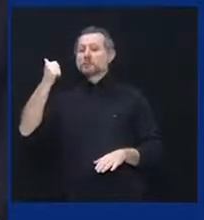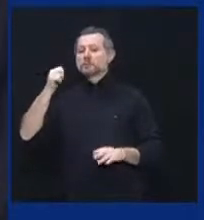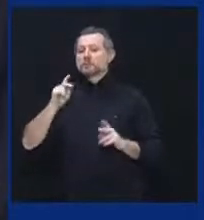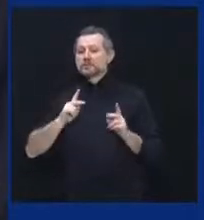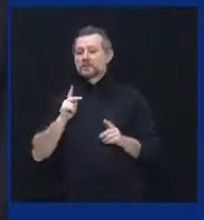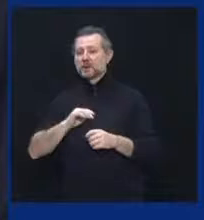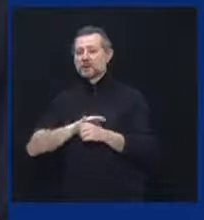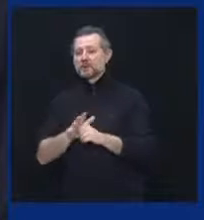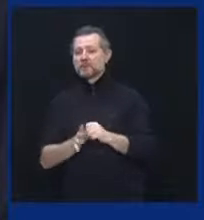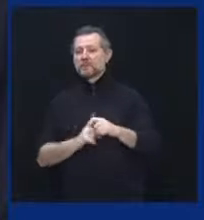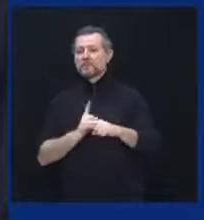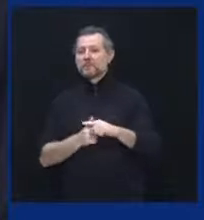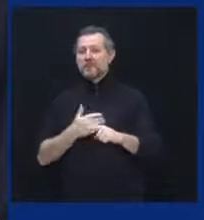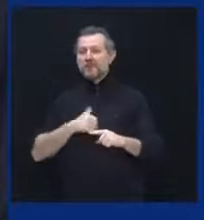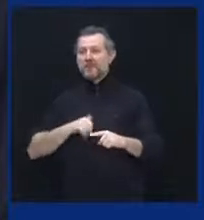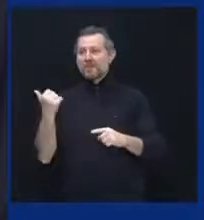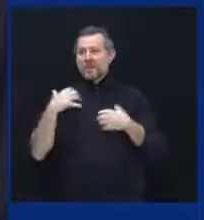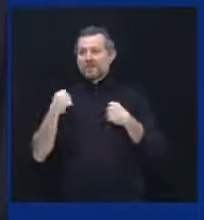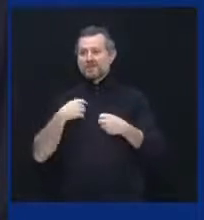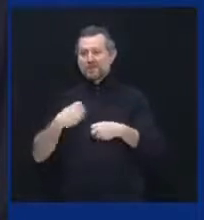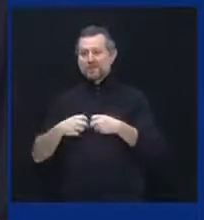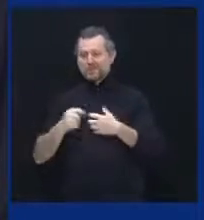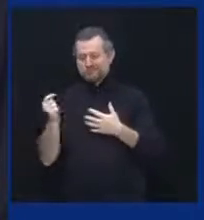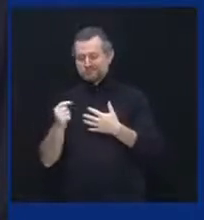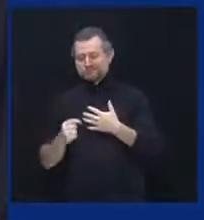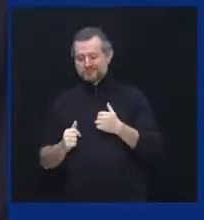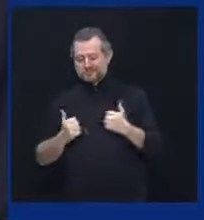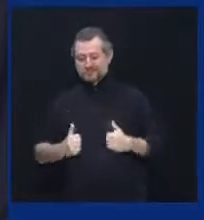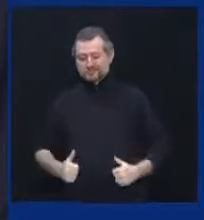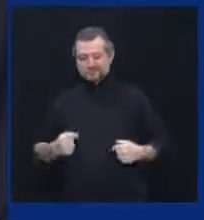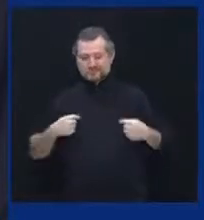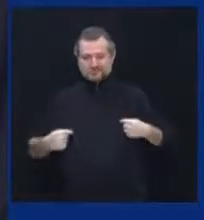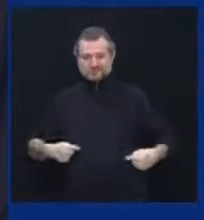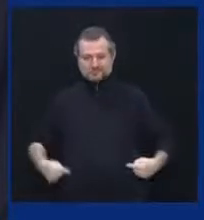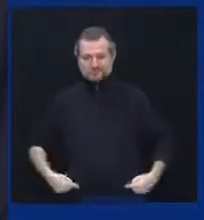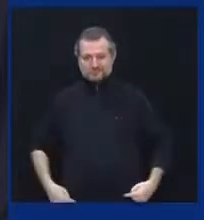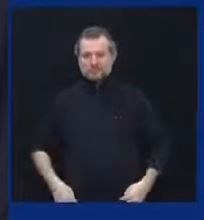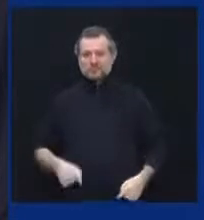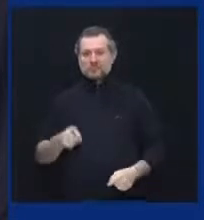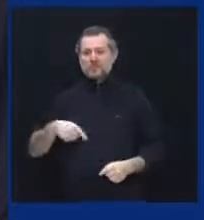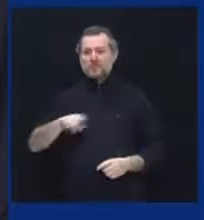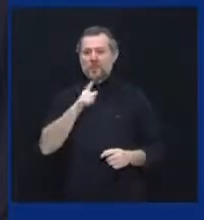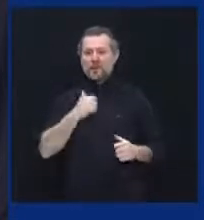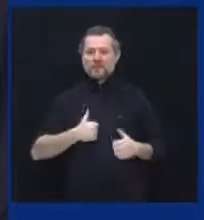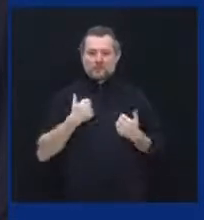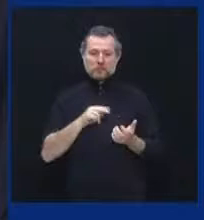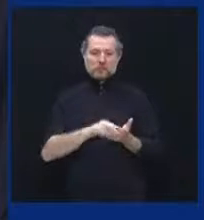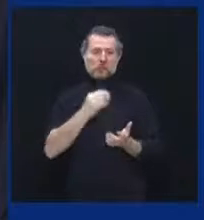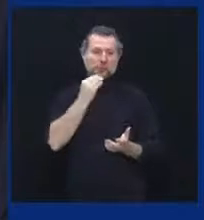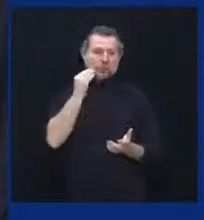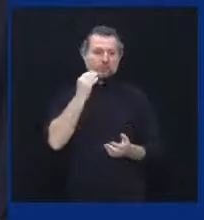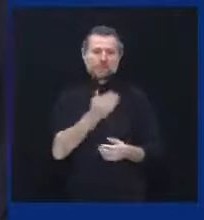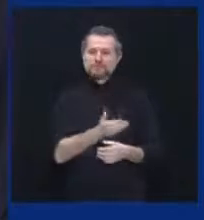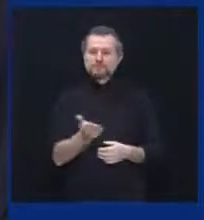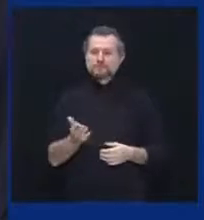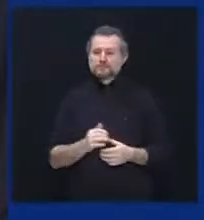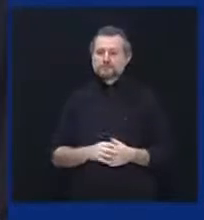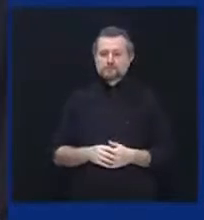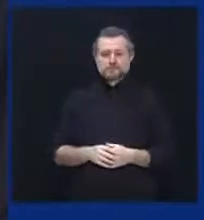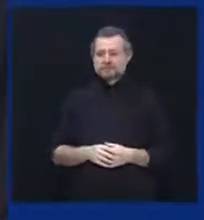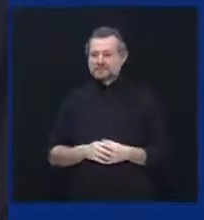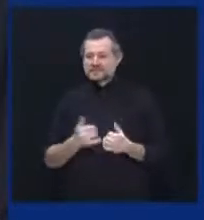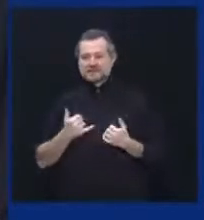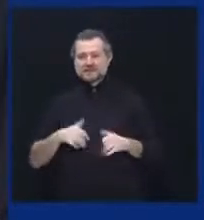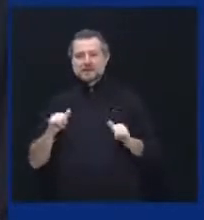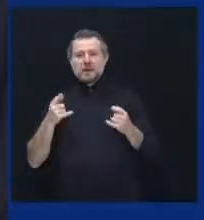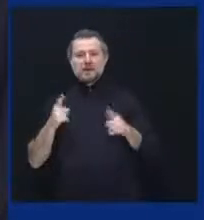comorbidities, which happens to be the population that lives in nursing homes. It's continuing